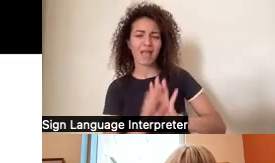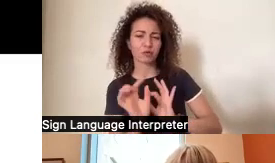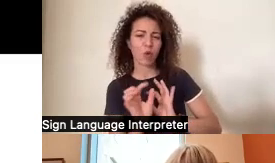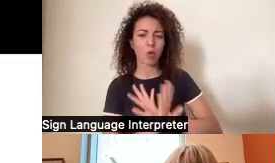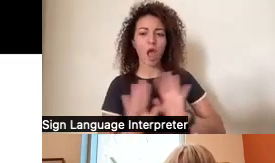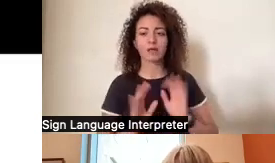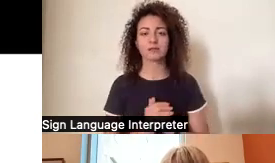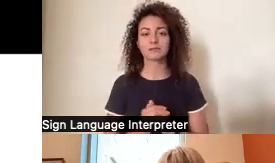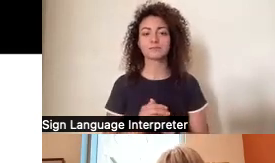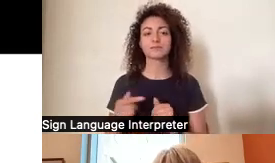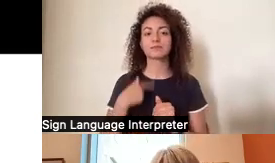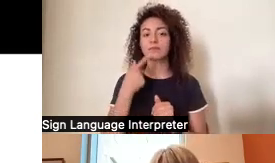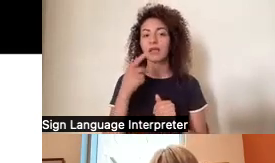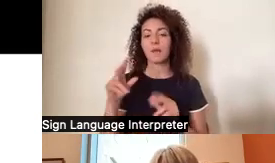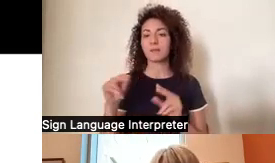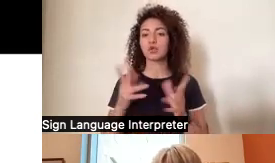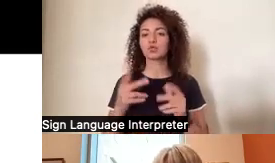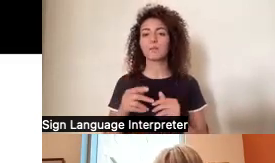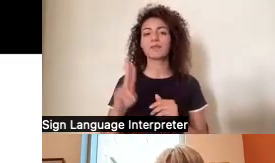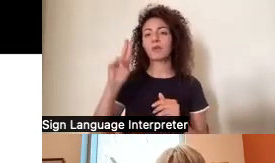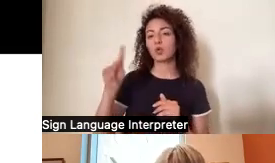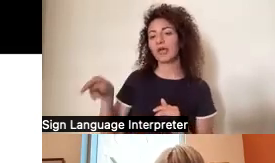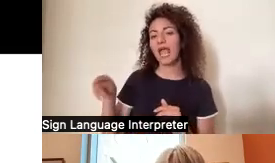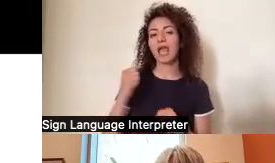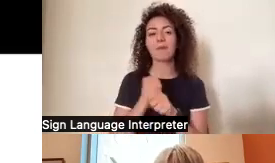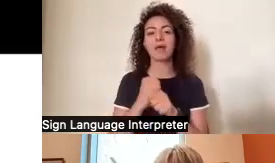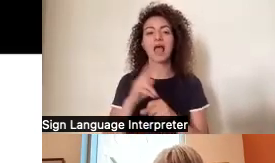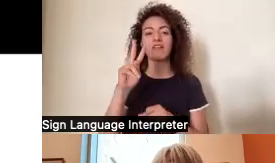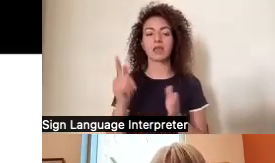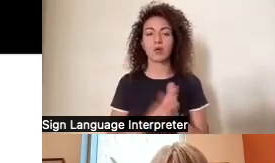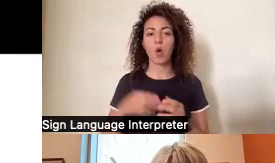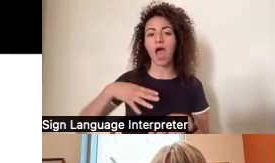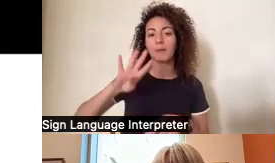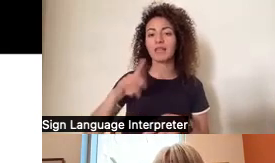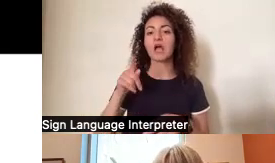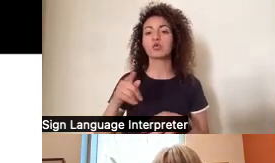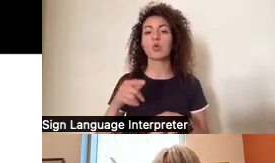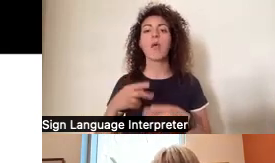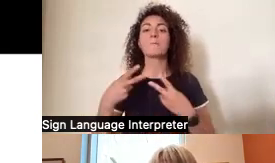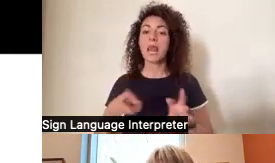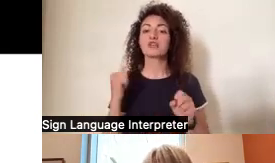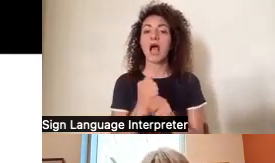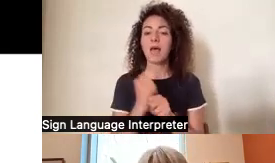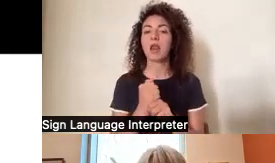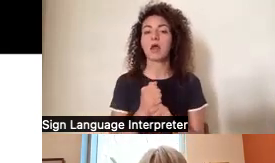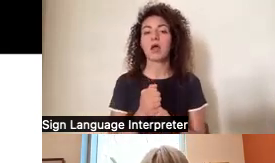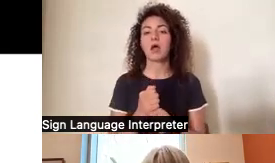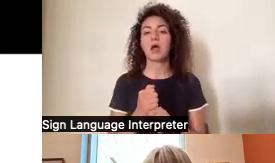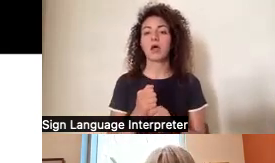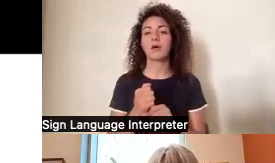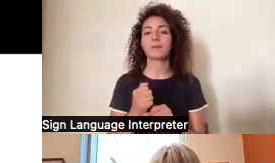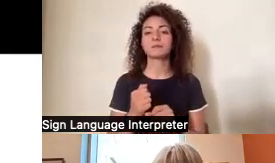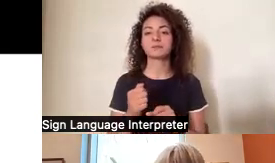in 2014. That set out to measure and to provide services to prevent the care needs becoming more serious,